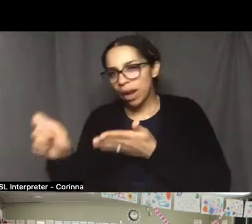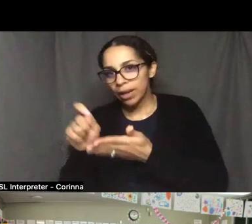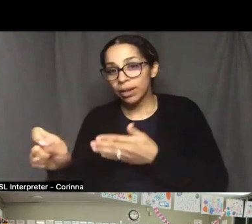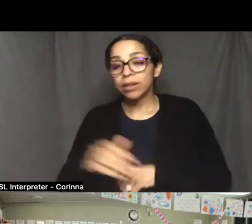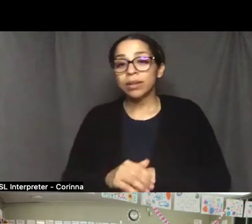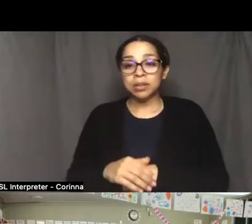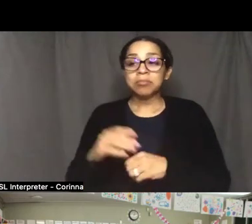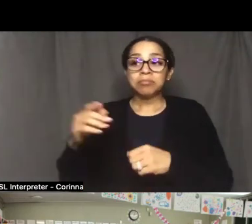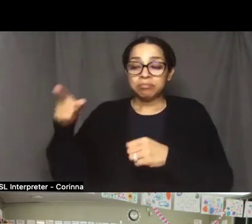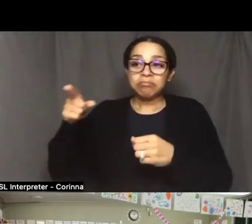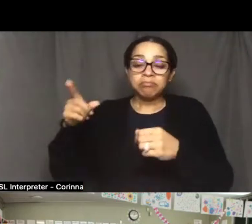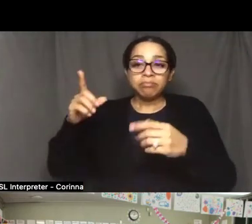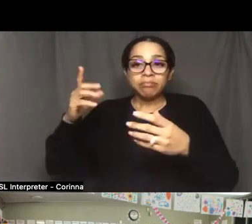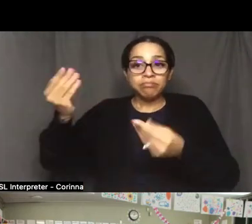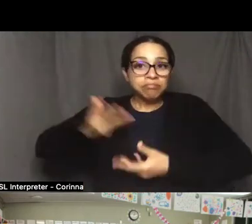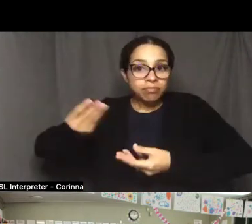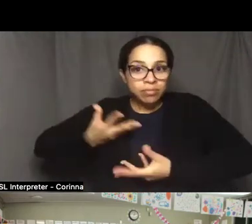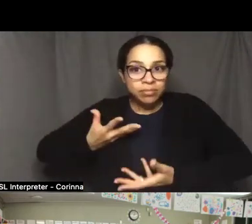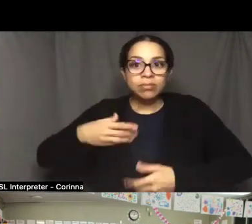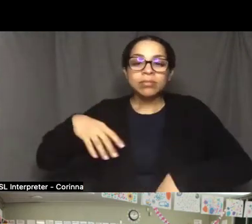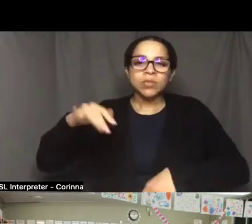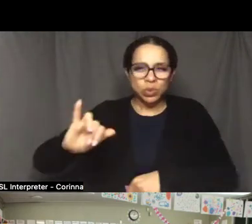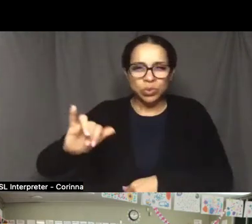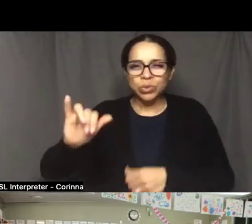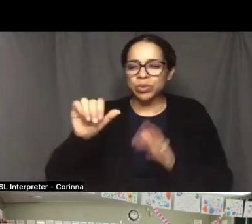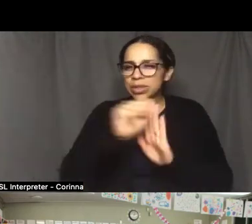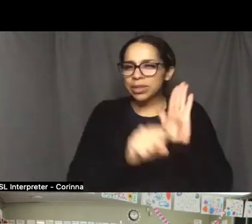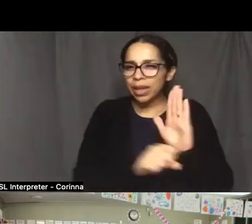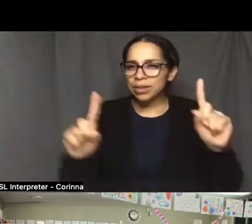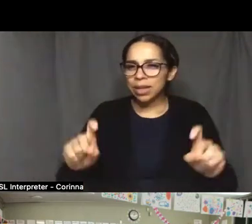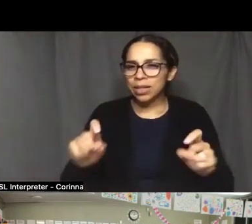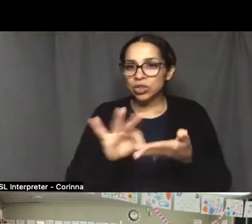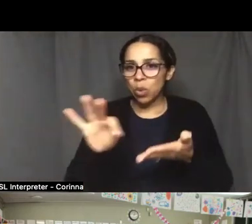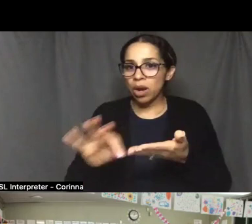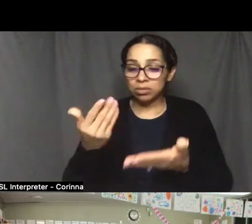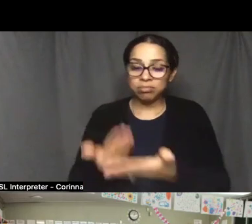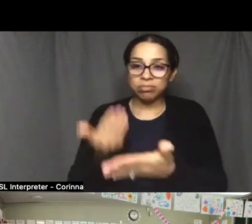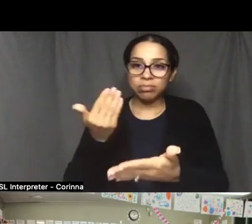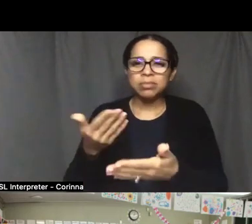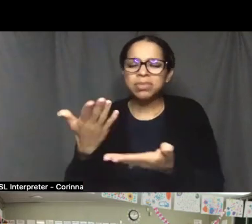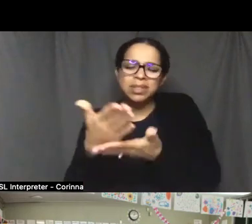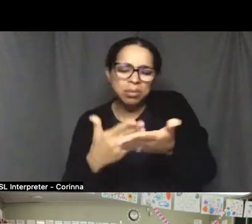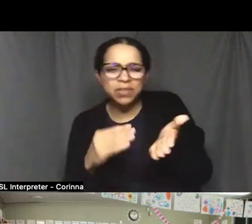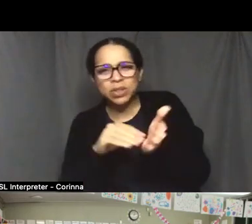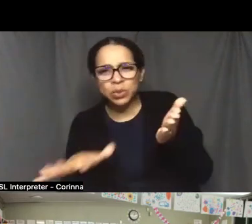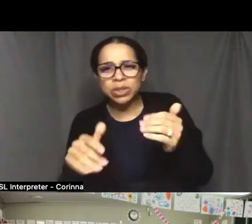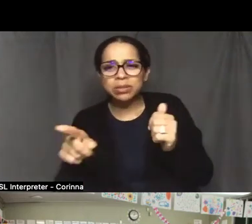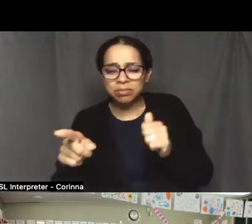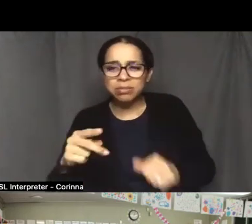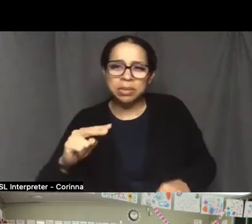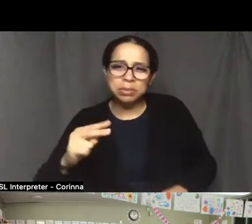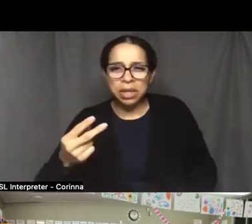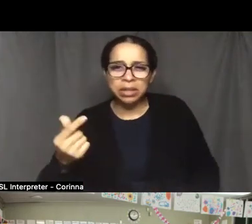through our state test scores is that even though some of our students lag behind a little bit, second and third grade, maybe